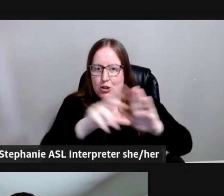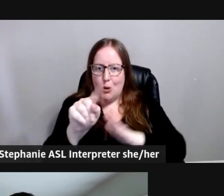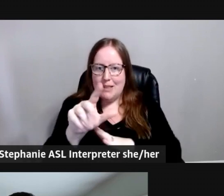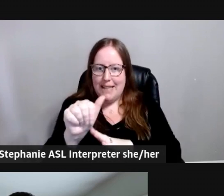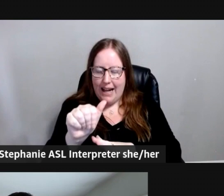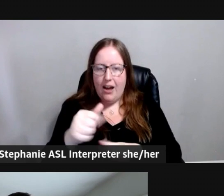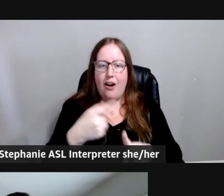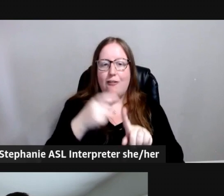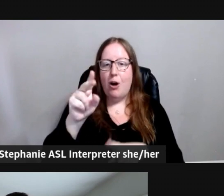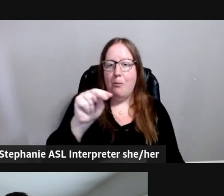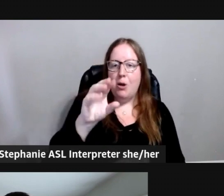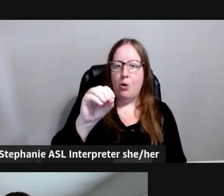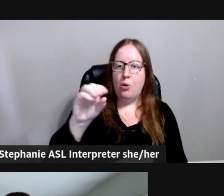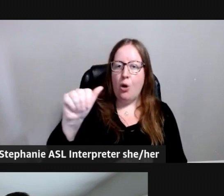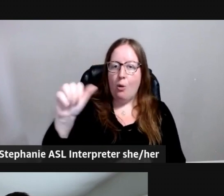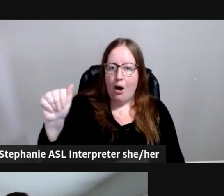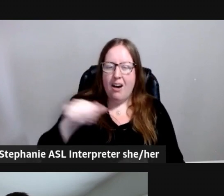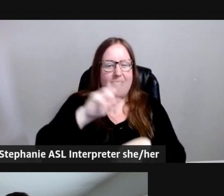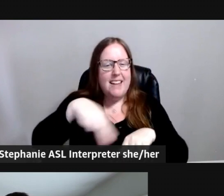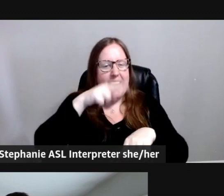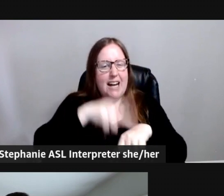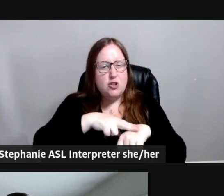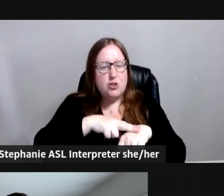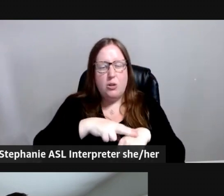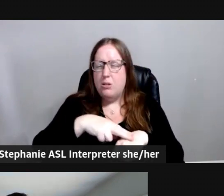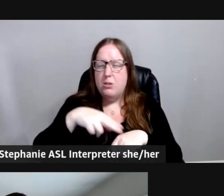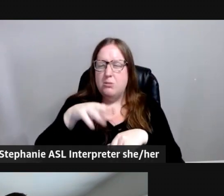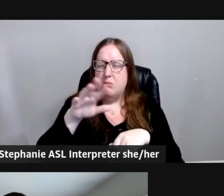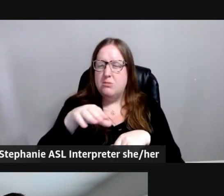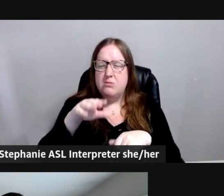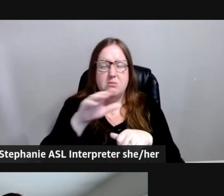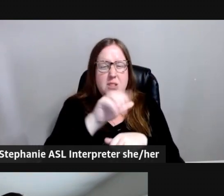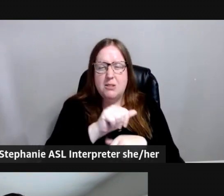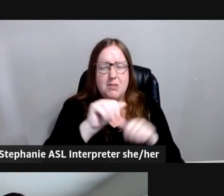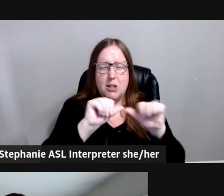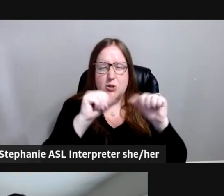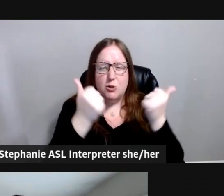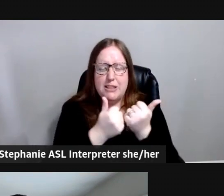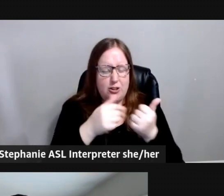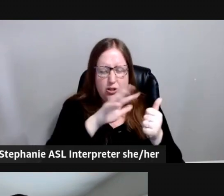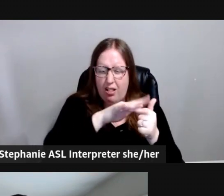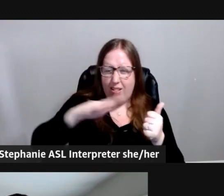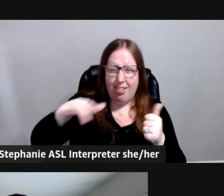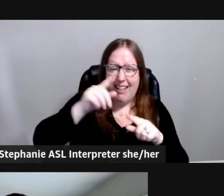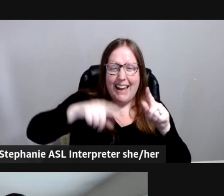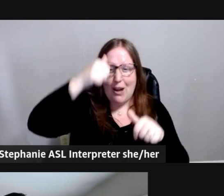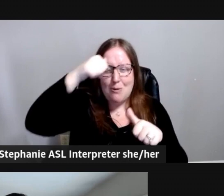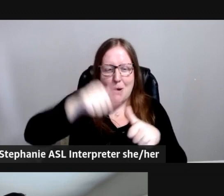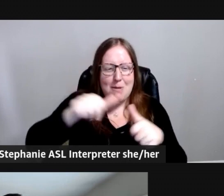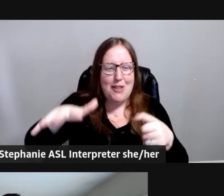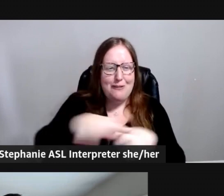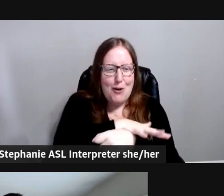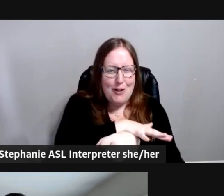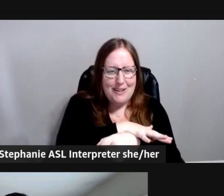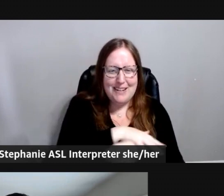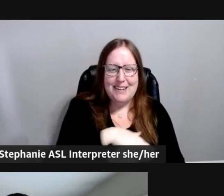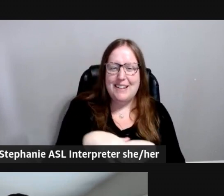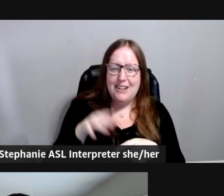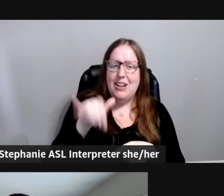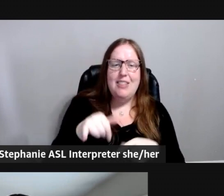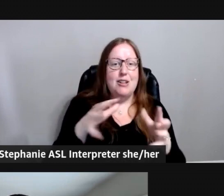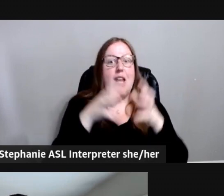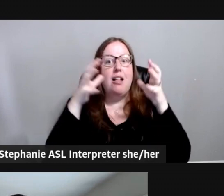the National Oceanic and Administration, but I can't remember their complete acronym here. Data sets from NASA. So there's a lot